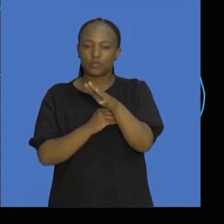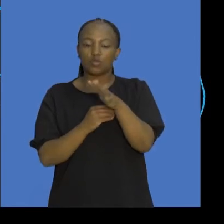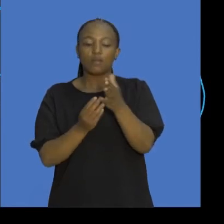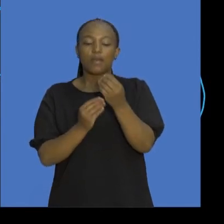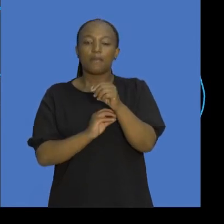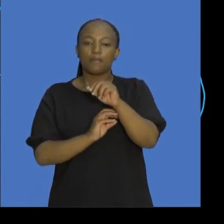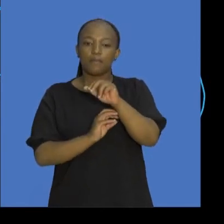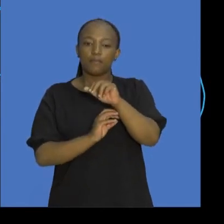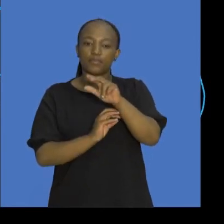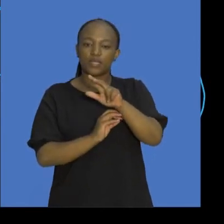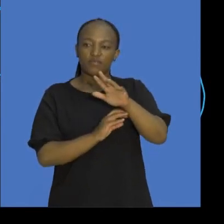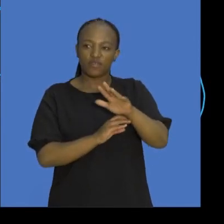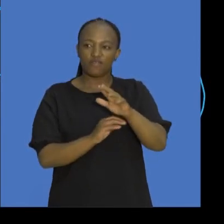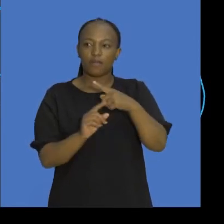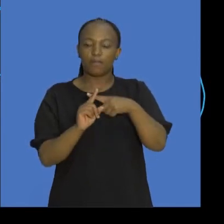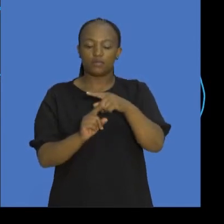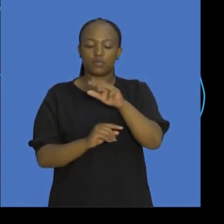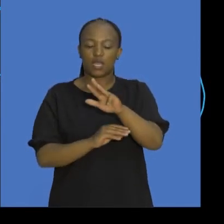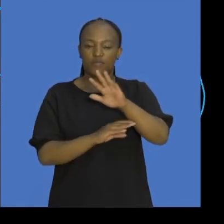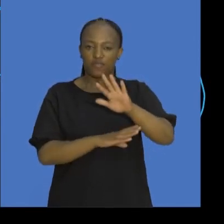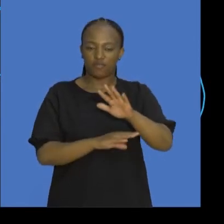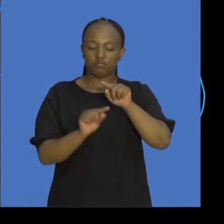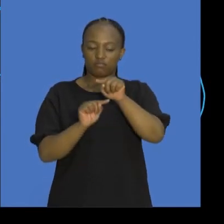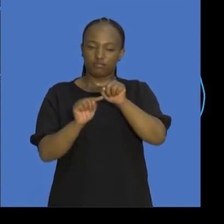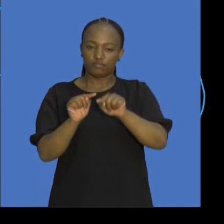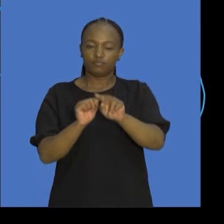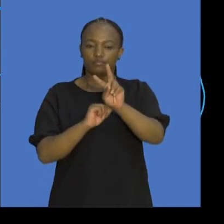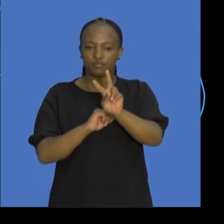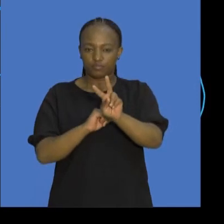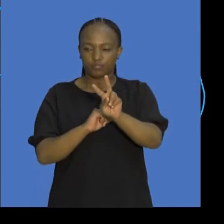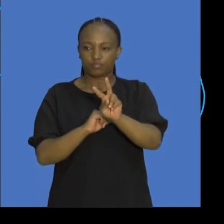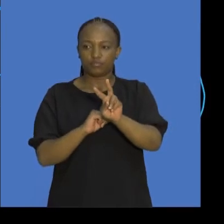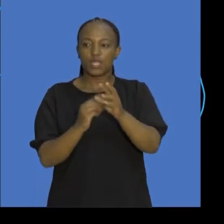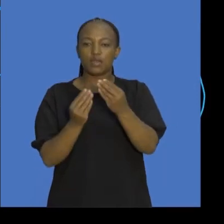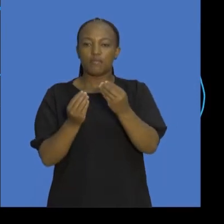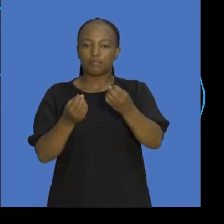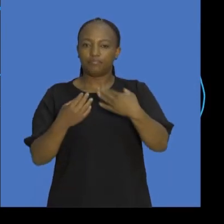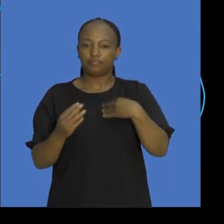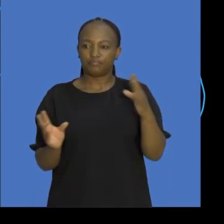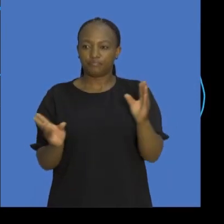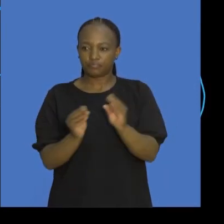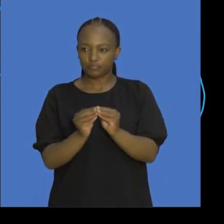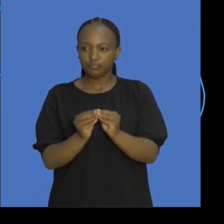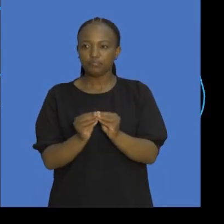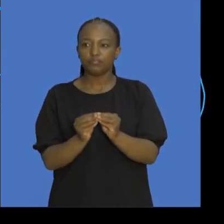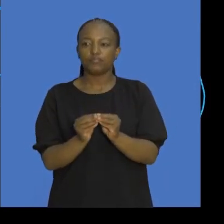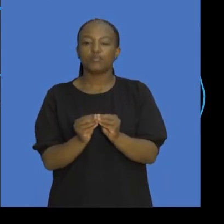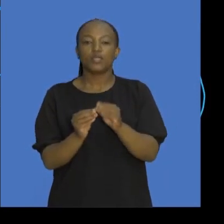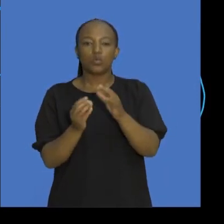It's 85 plus 95 divided by 2, which give us